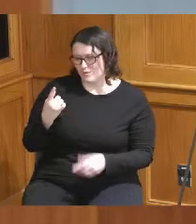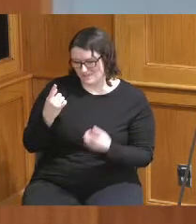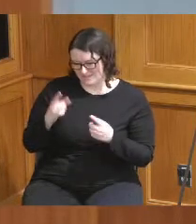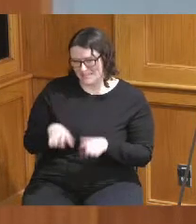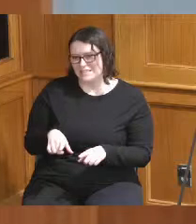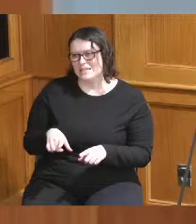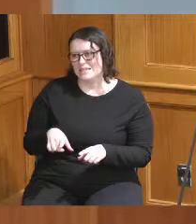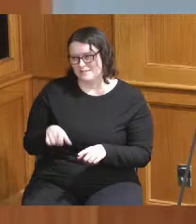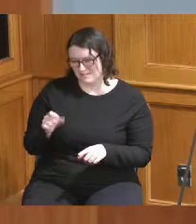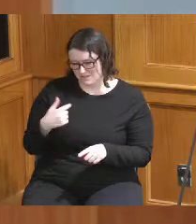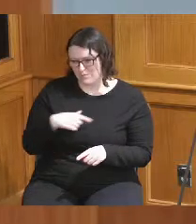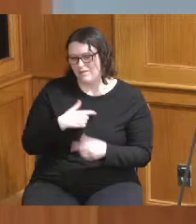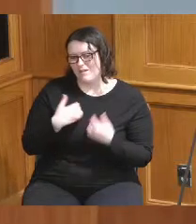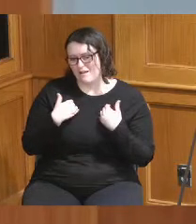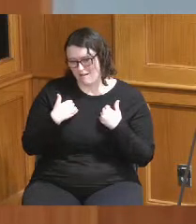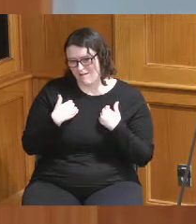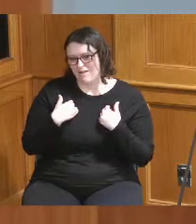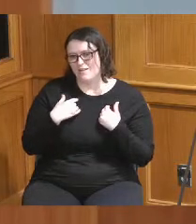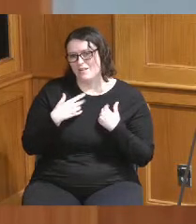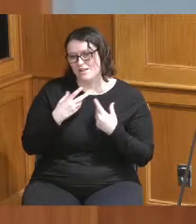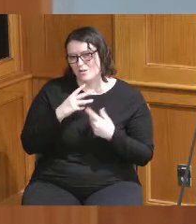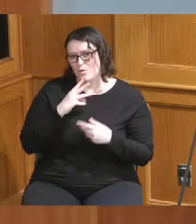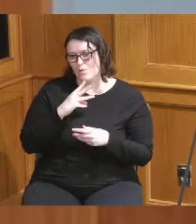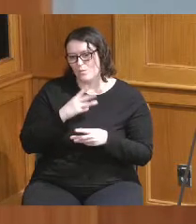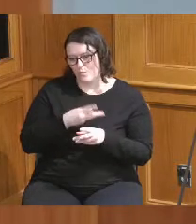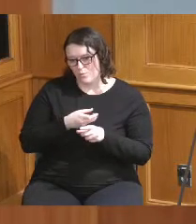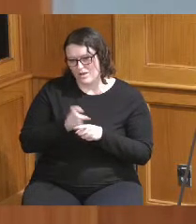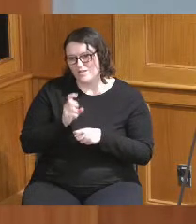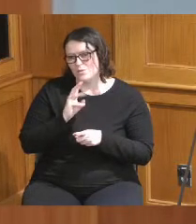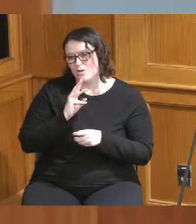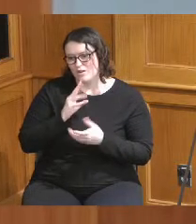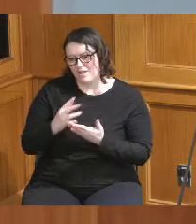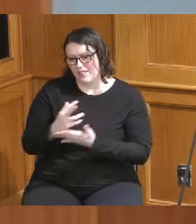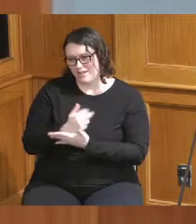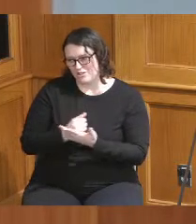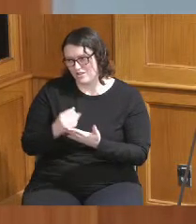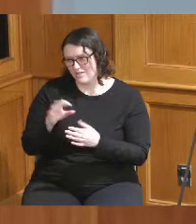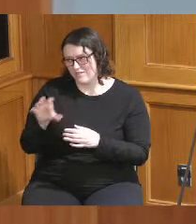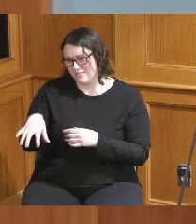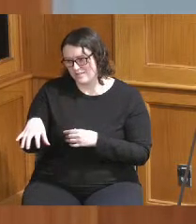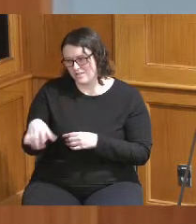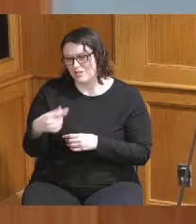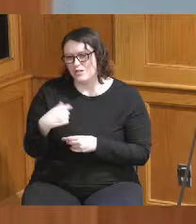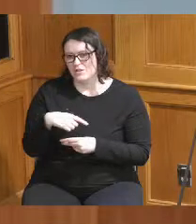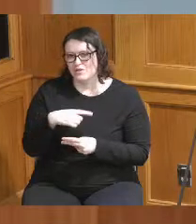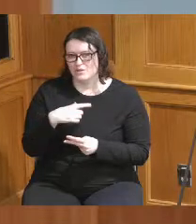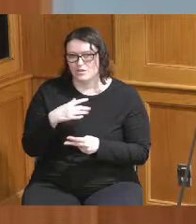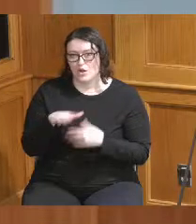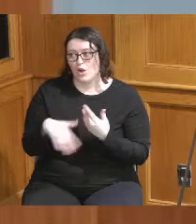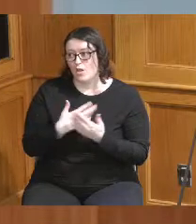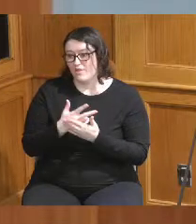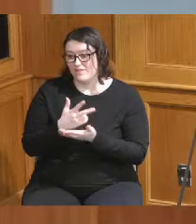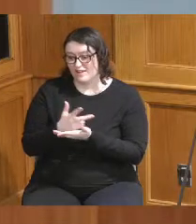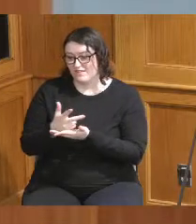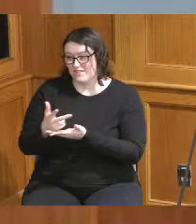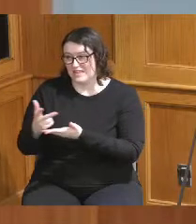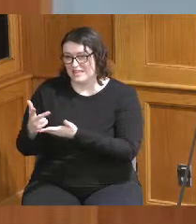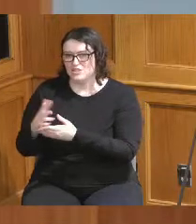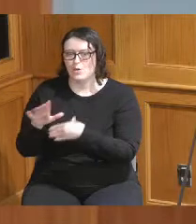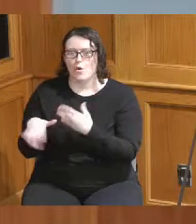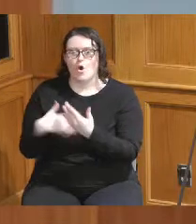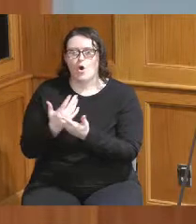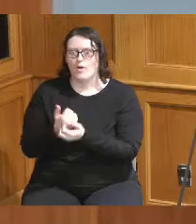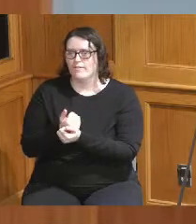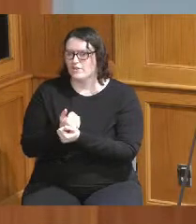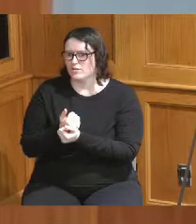incident we had at our wastewater collection facility, which is where we, manage where all of our fleet is. So all of the